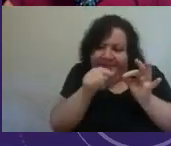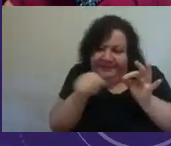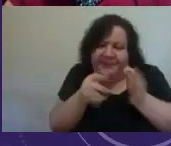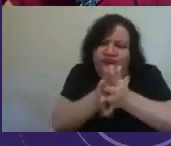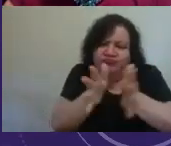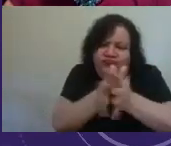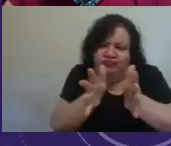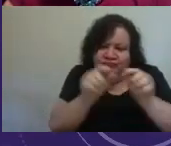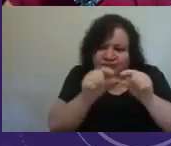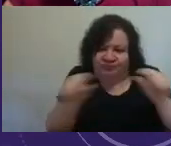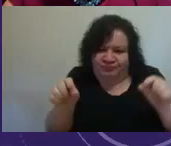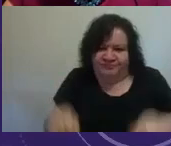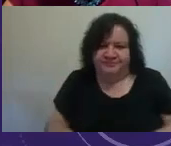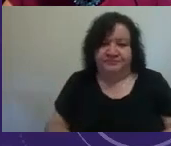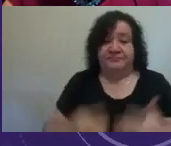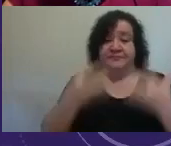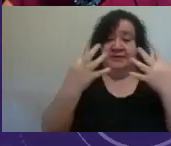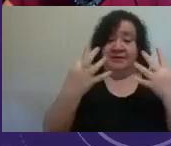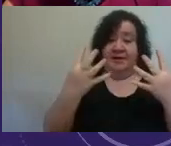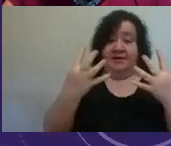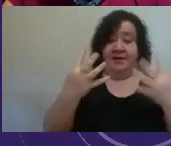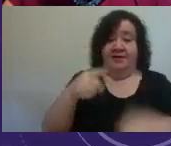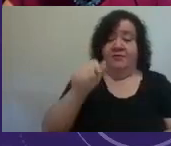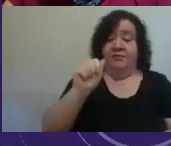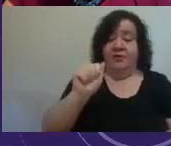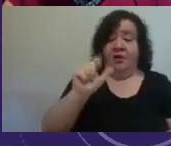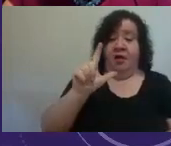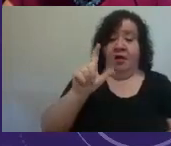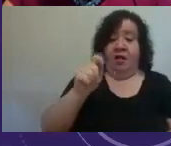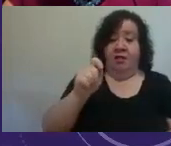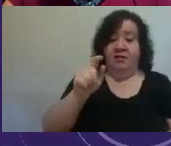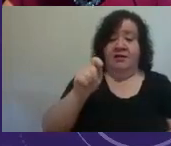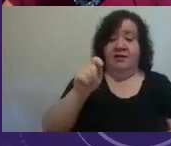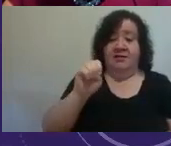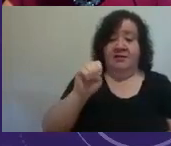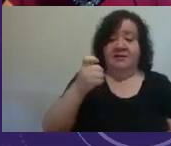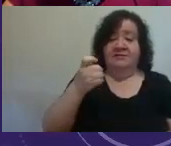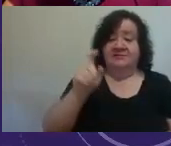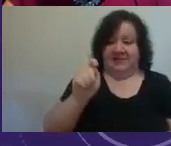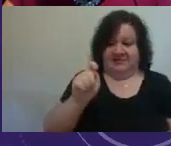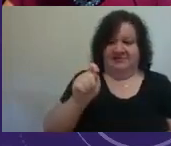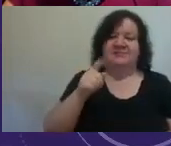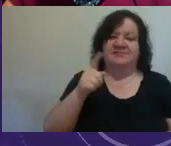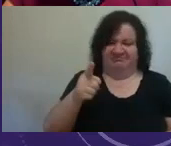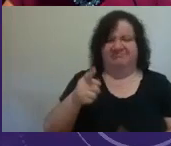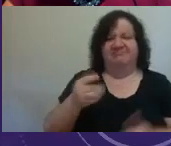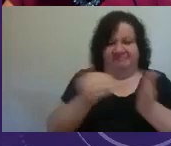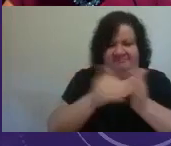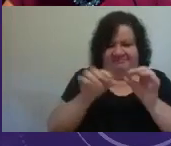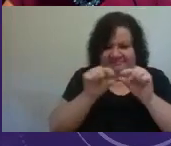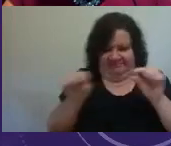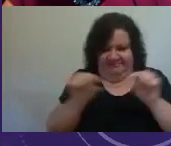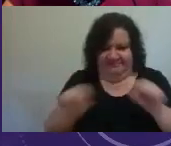10th tip for social media best practice is save the emojis until the end. I cannot emphasize this